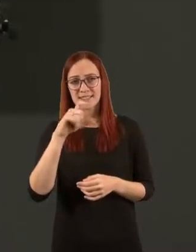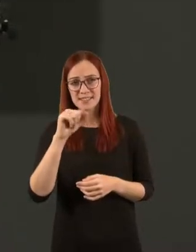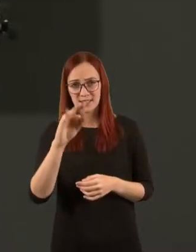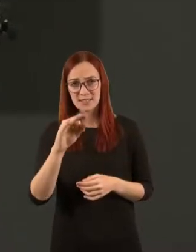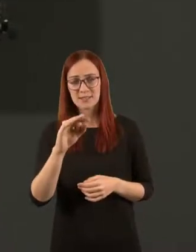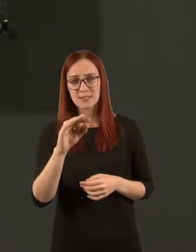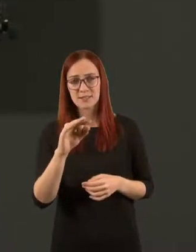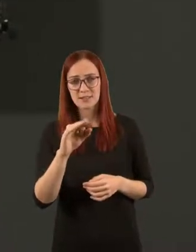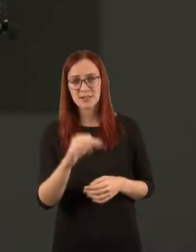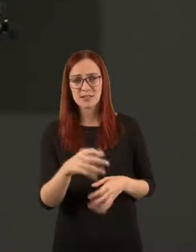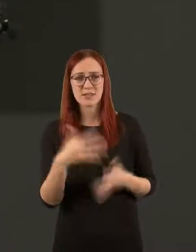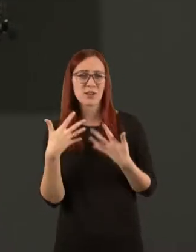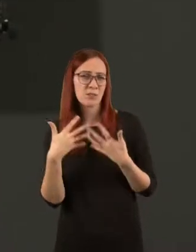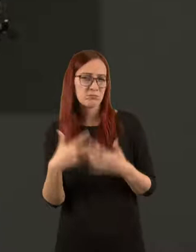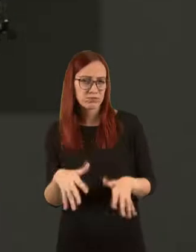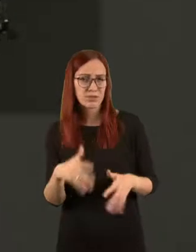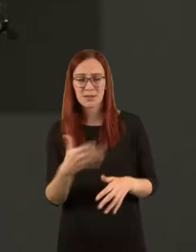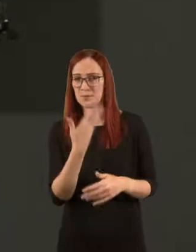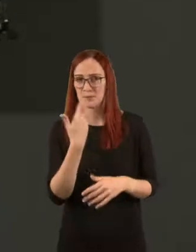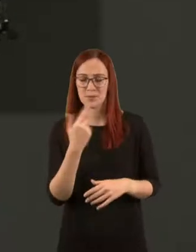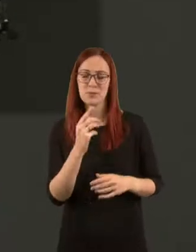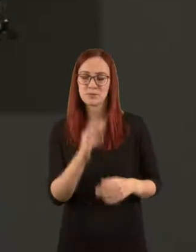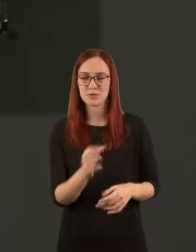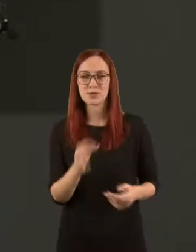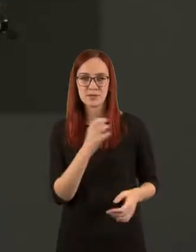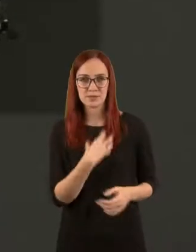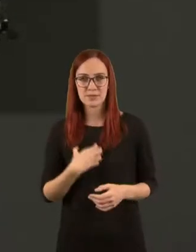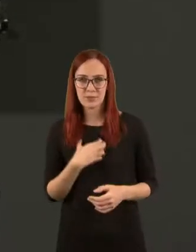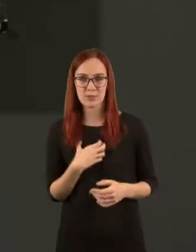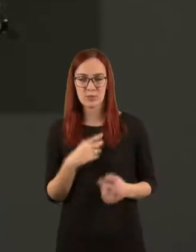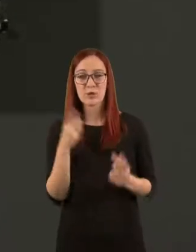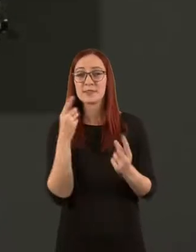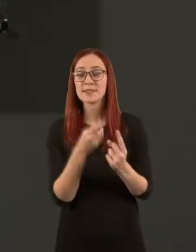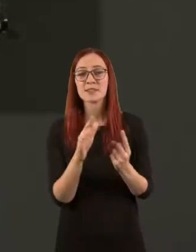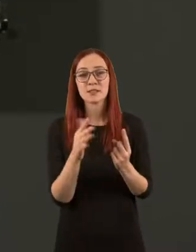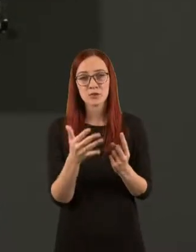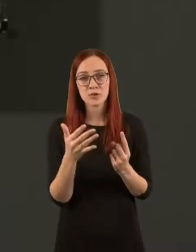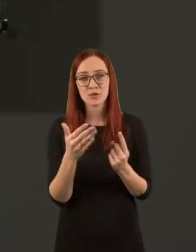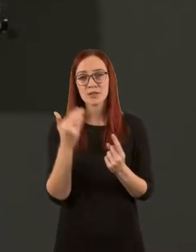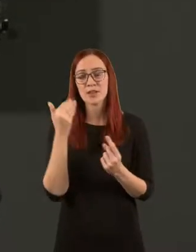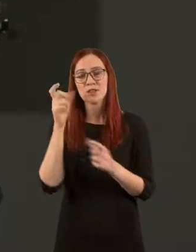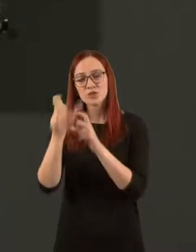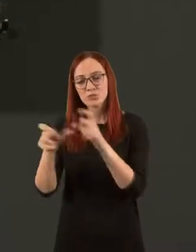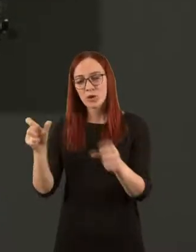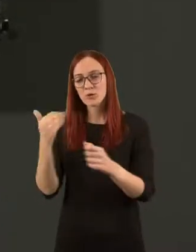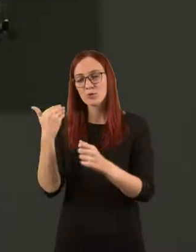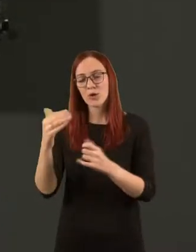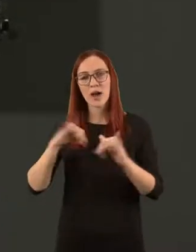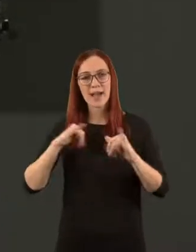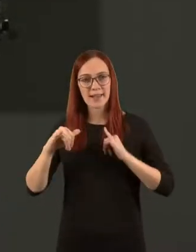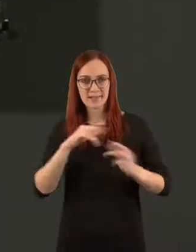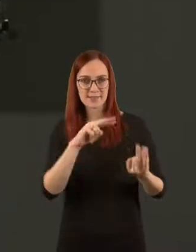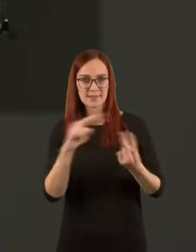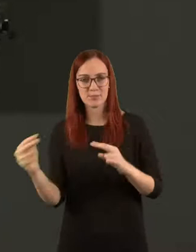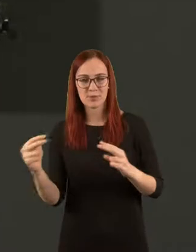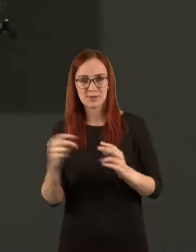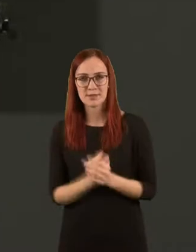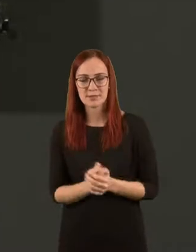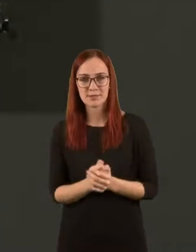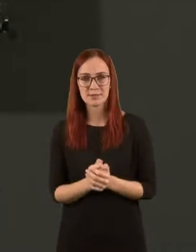fleet. The excise duties are not only meant for replenishing the